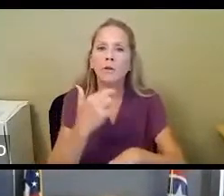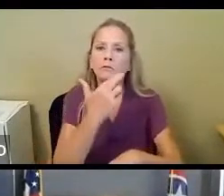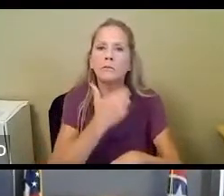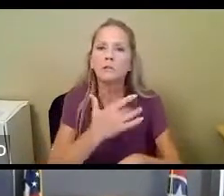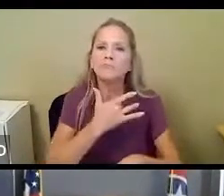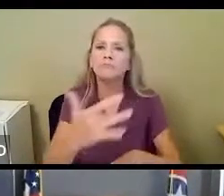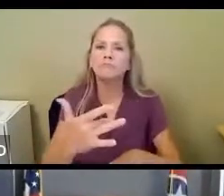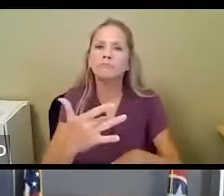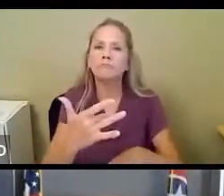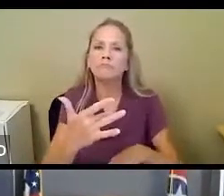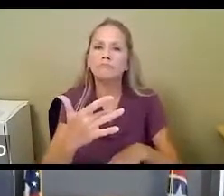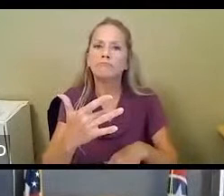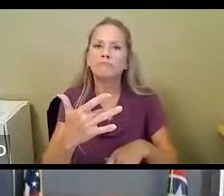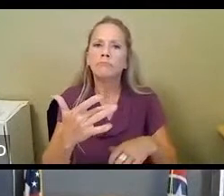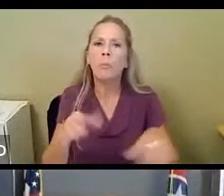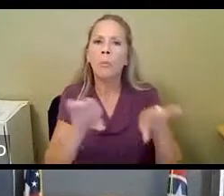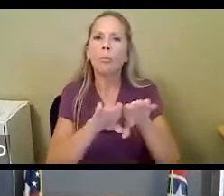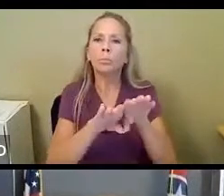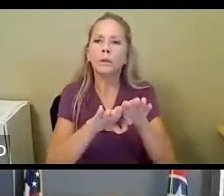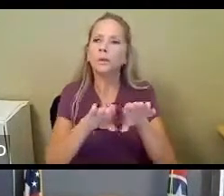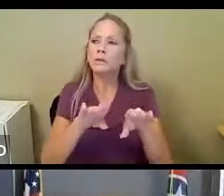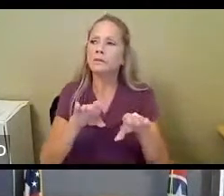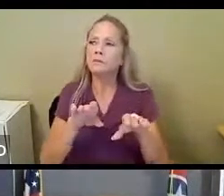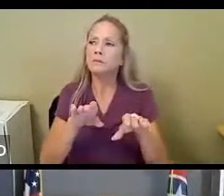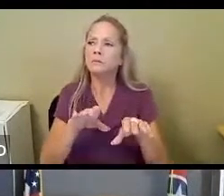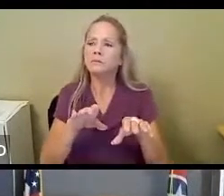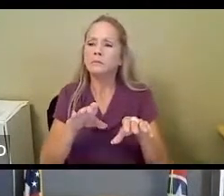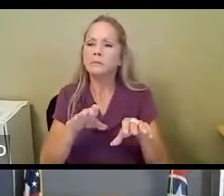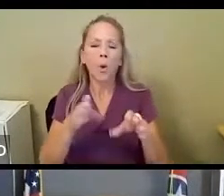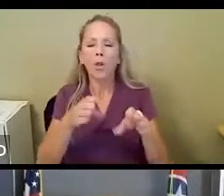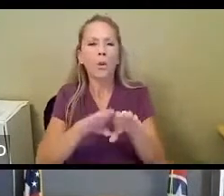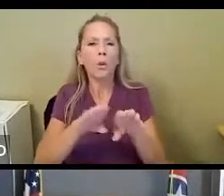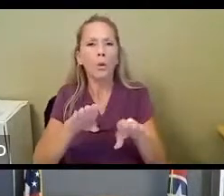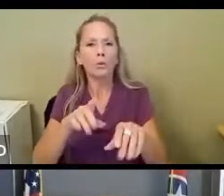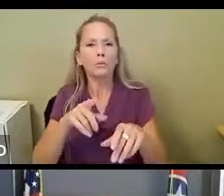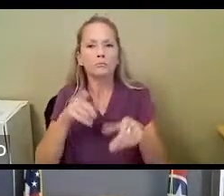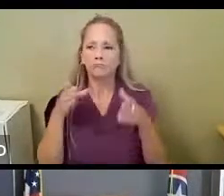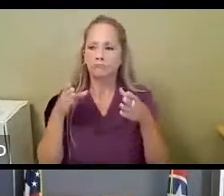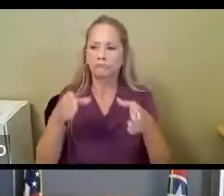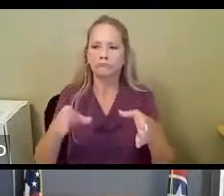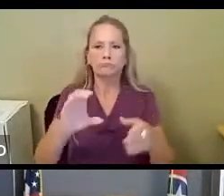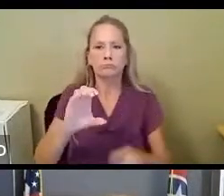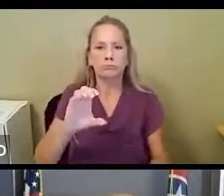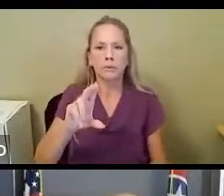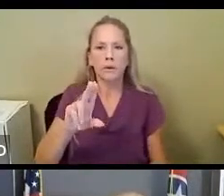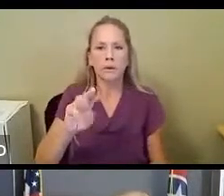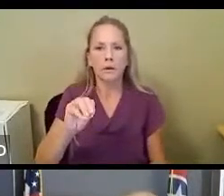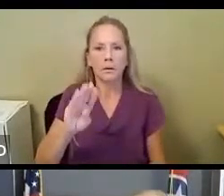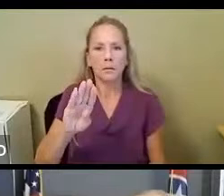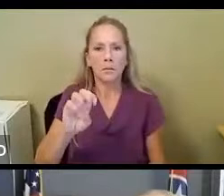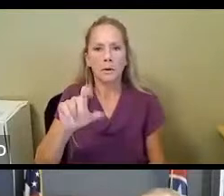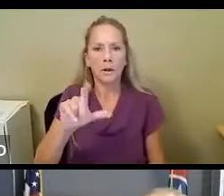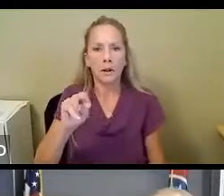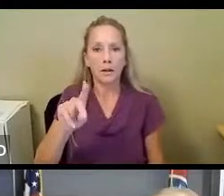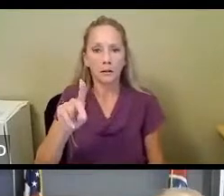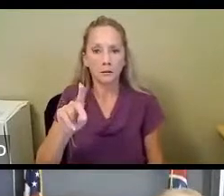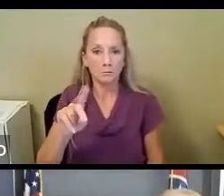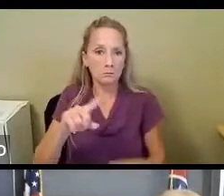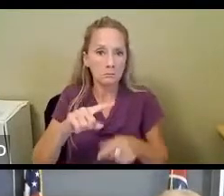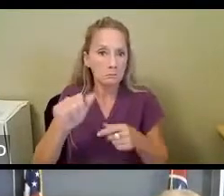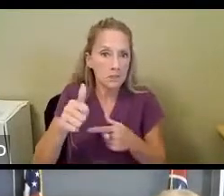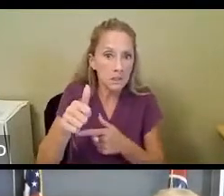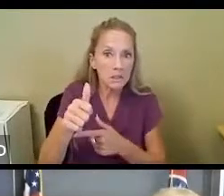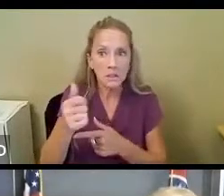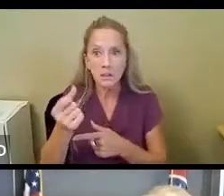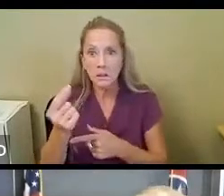open on the Strip, or anywhere in town? Do most restaurants close at 10 or 11 or